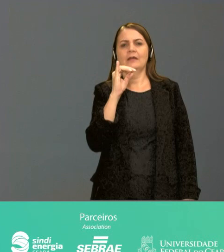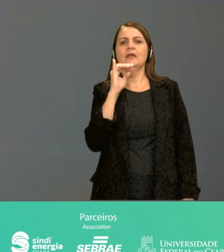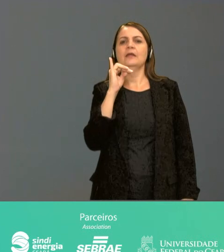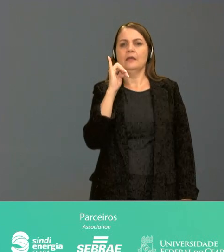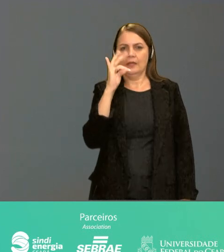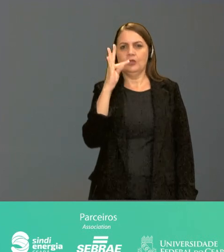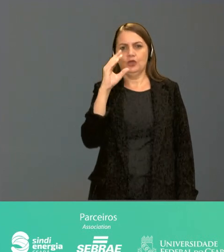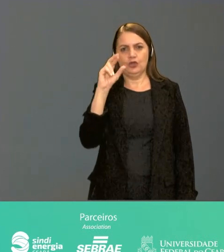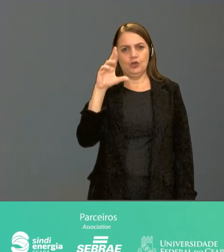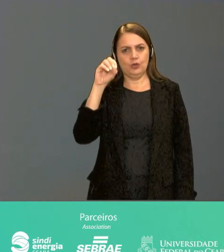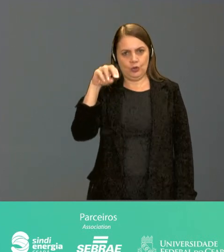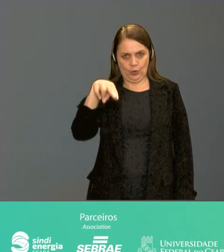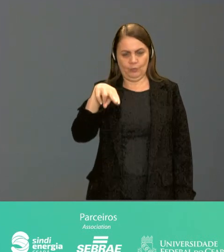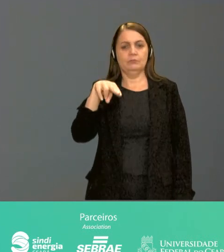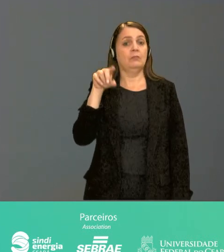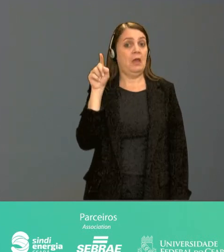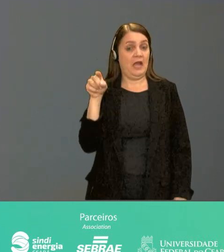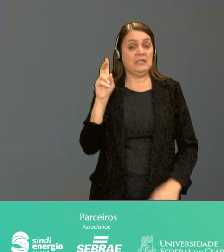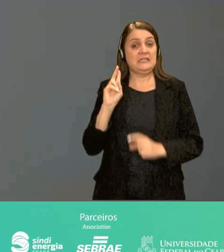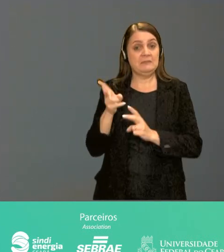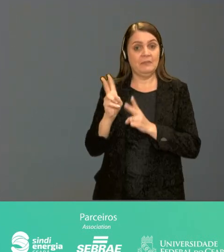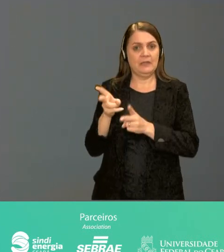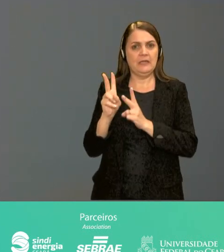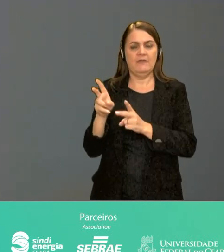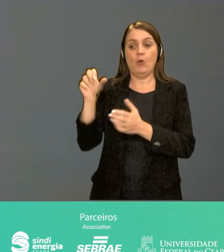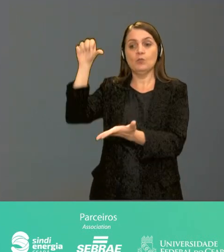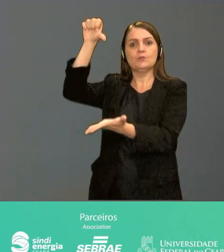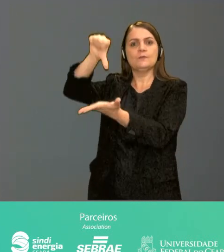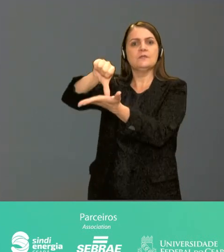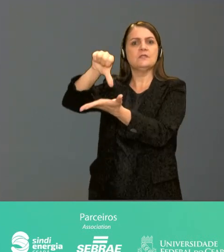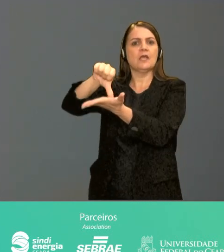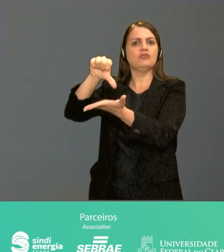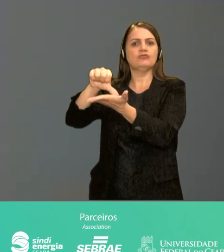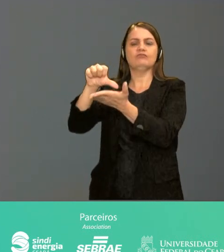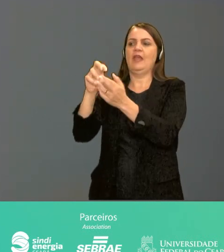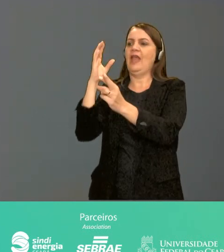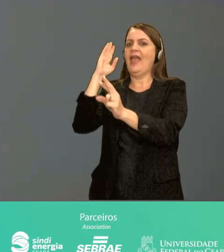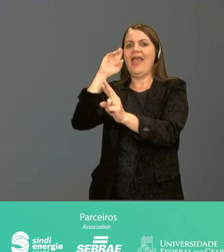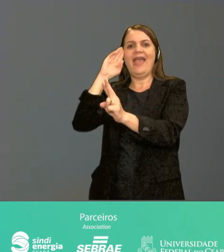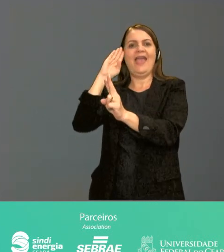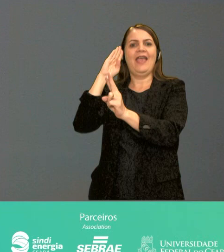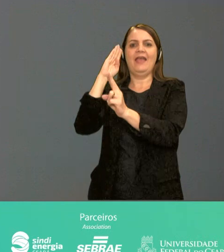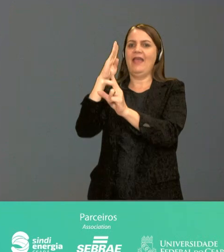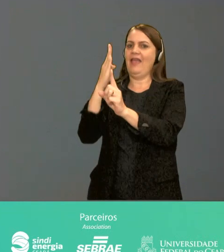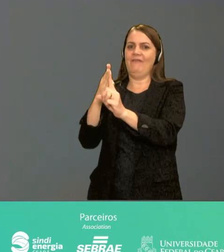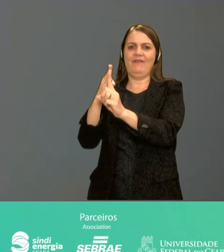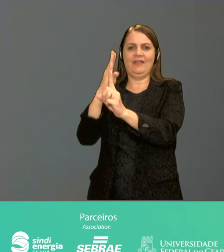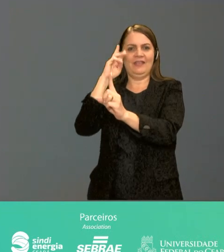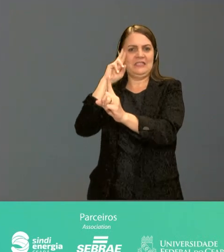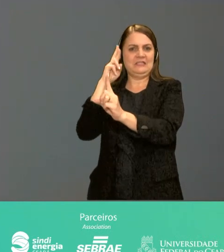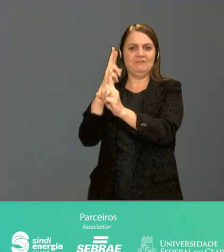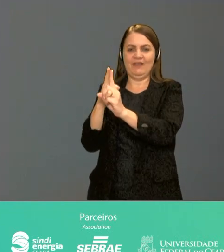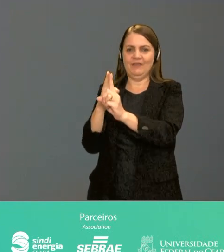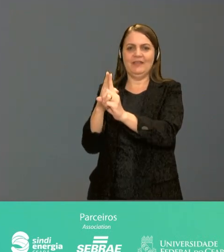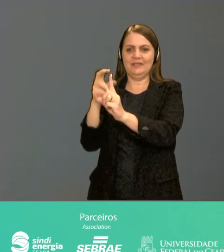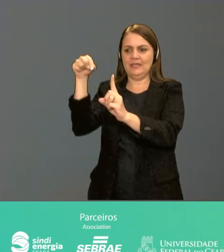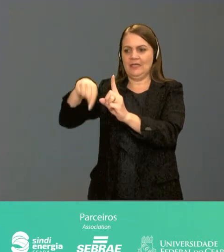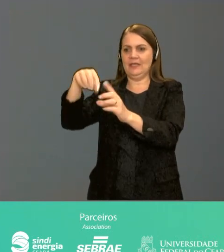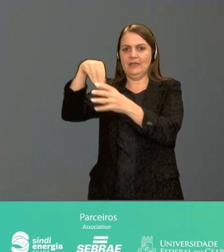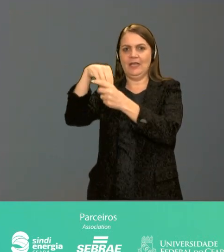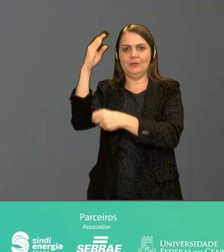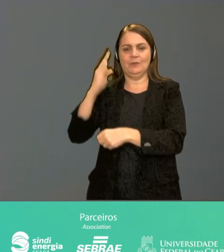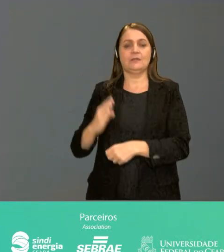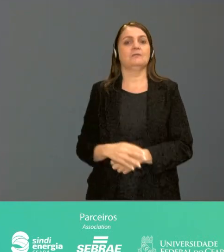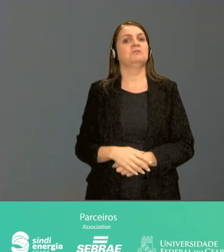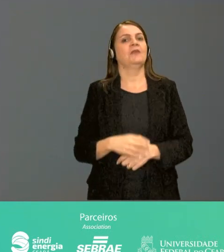de maintained competência de itself eletrolisadores no as Brasil. a Então, very são competent três company here in empresas Brazil. So there que are, realmente eu tenho